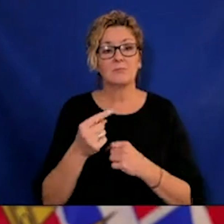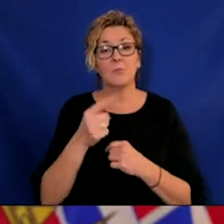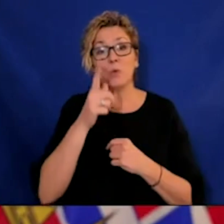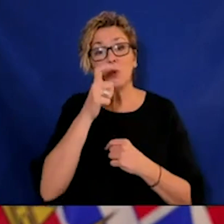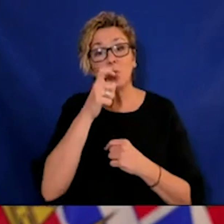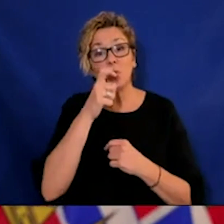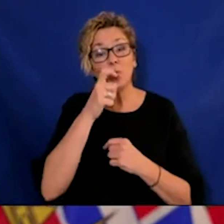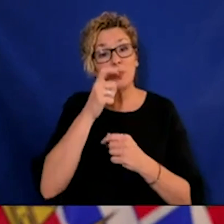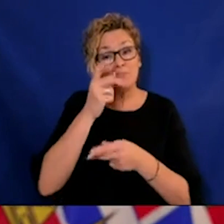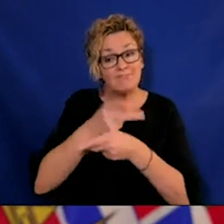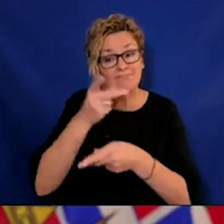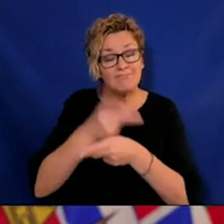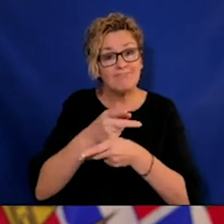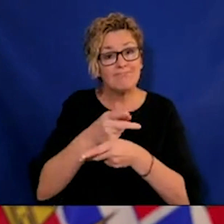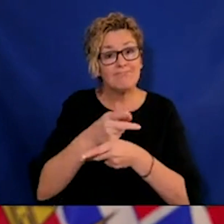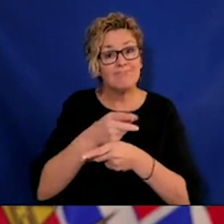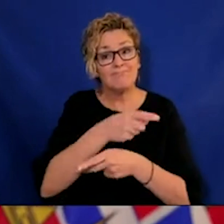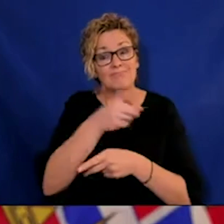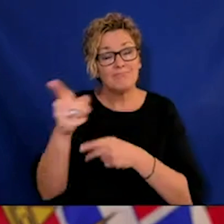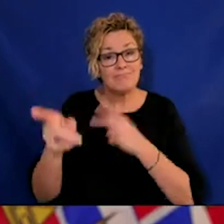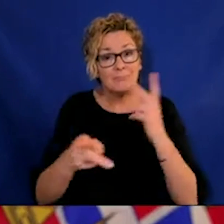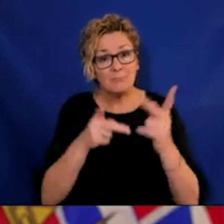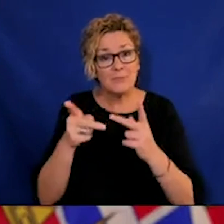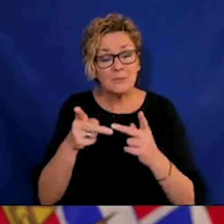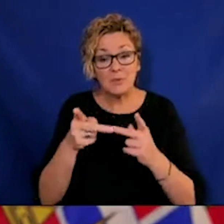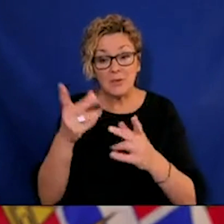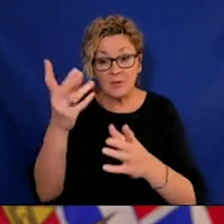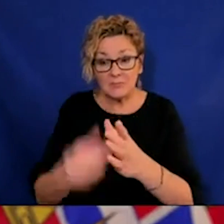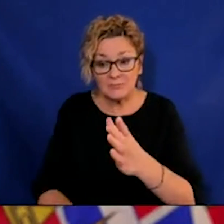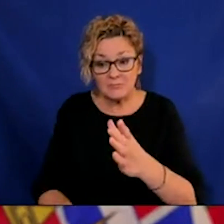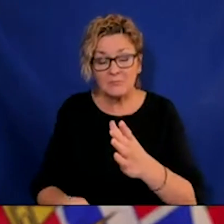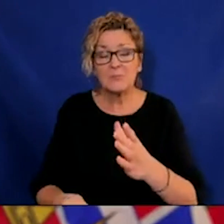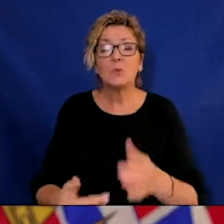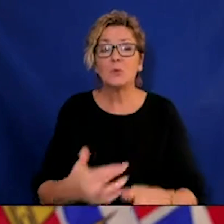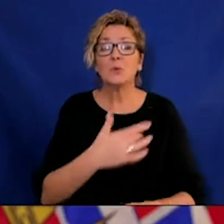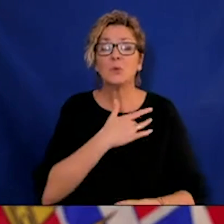people lived in also are mourning their loss this weekend.